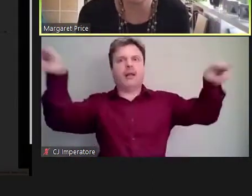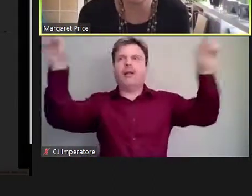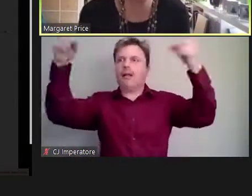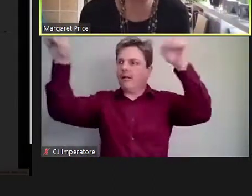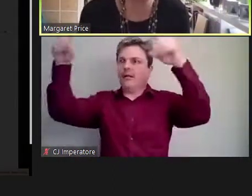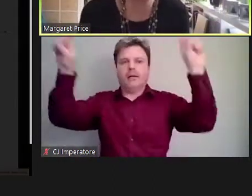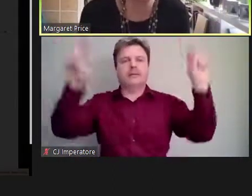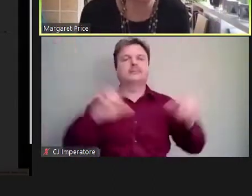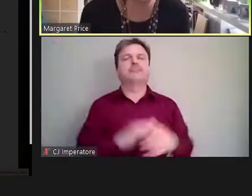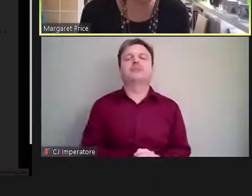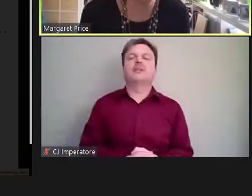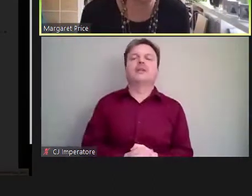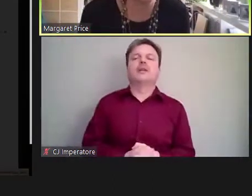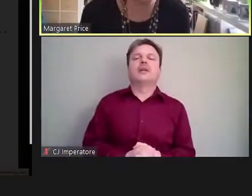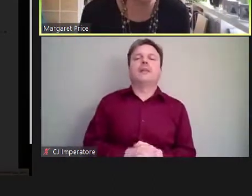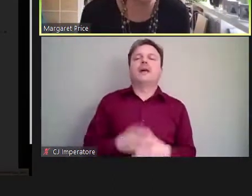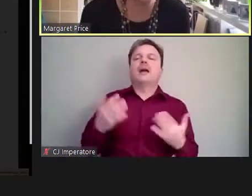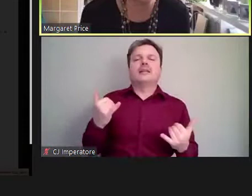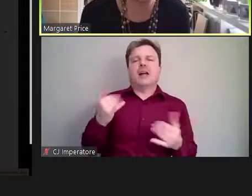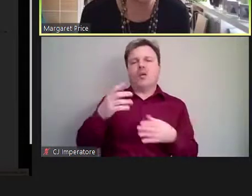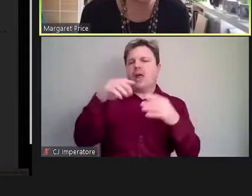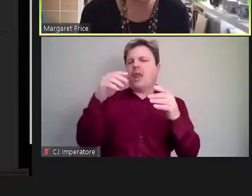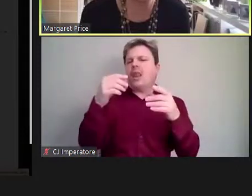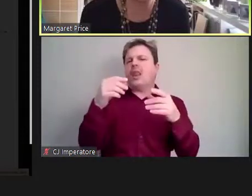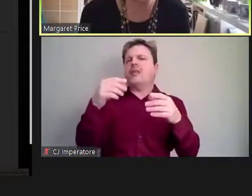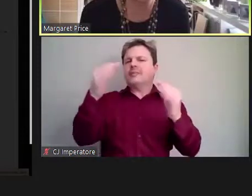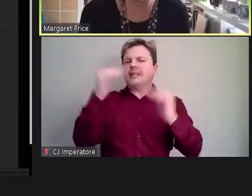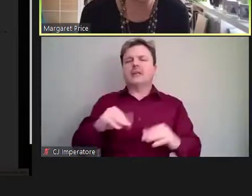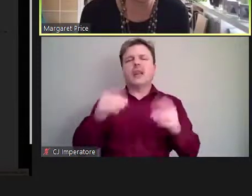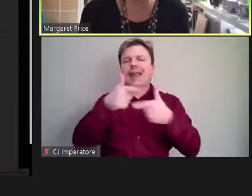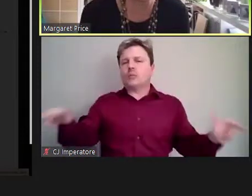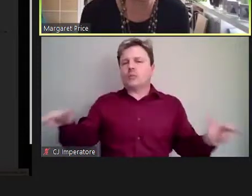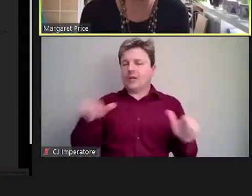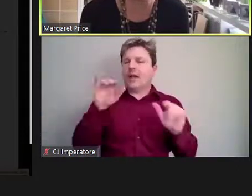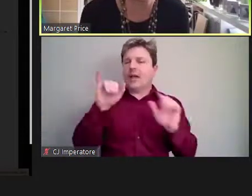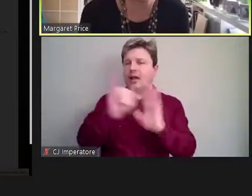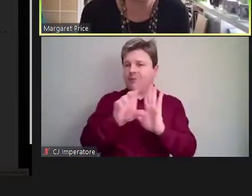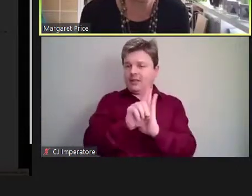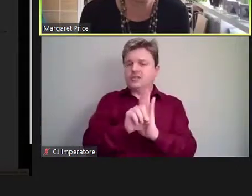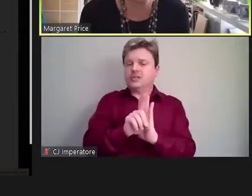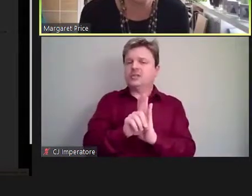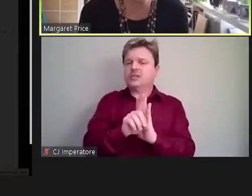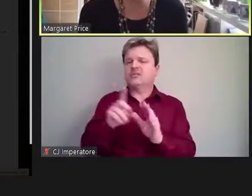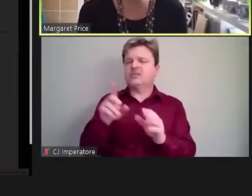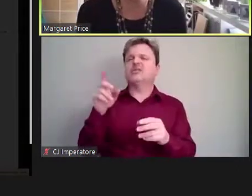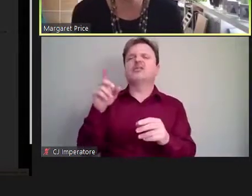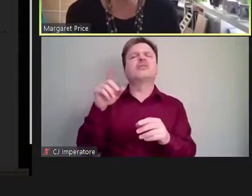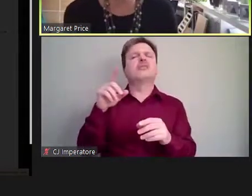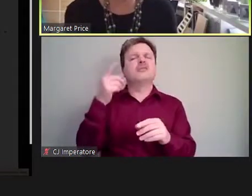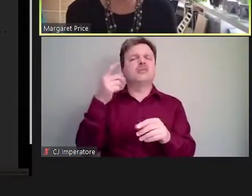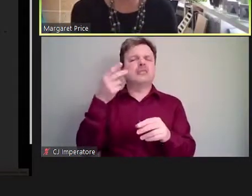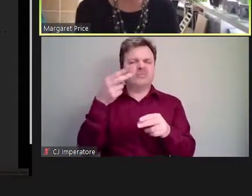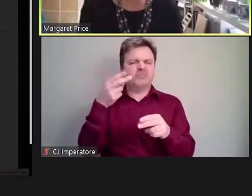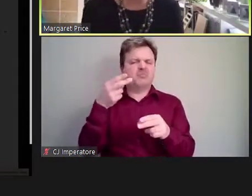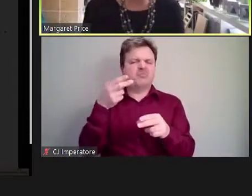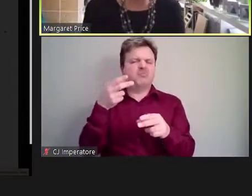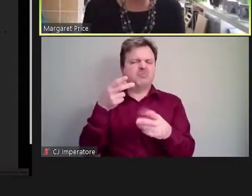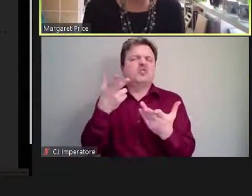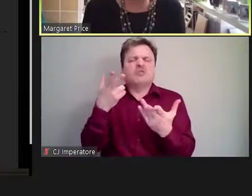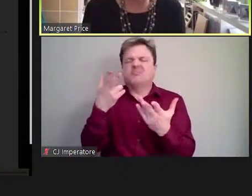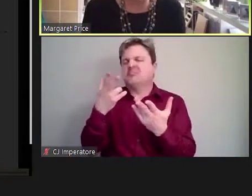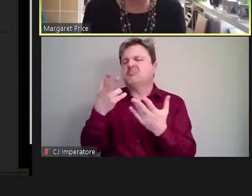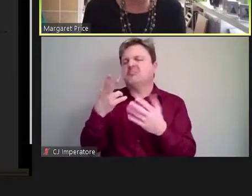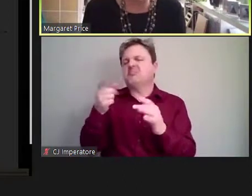I'm going to briefly skip over language and identification for now, not because it's not important, but I think